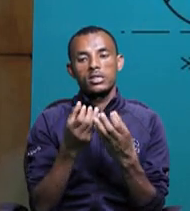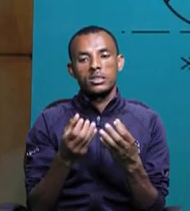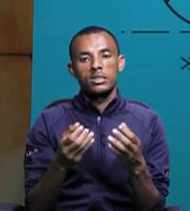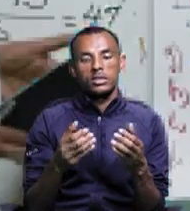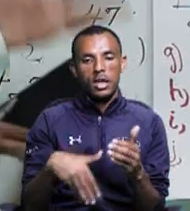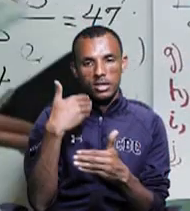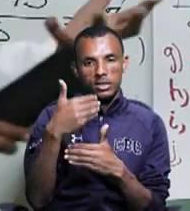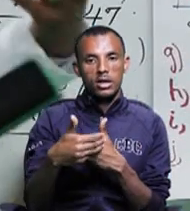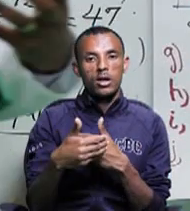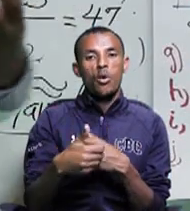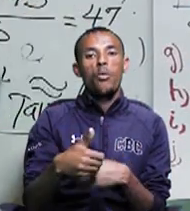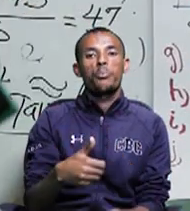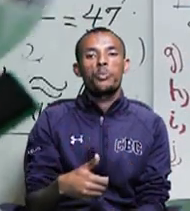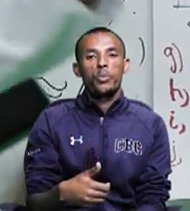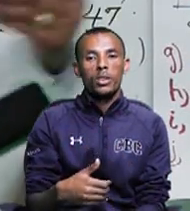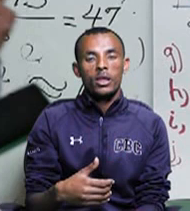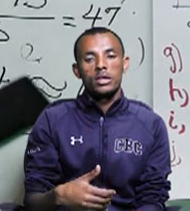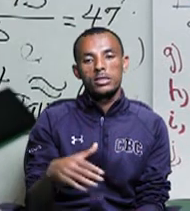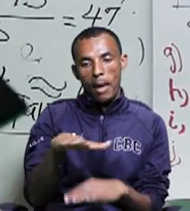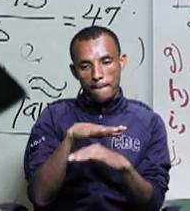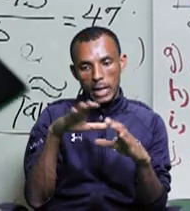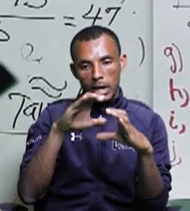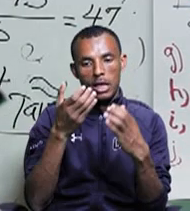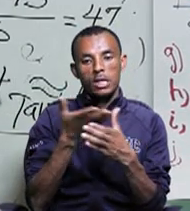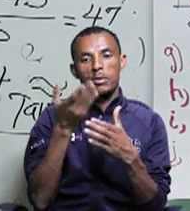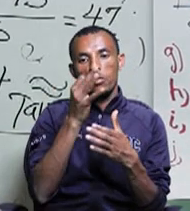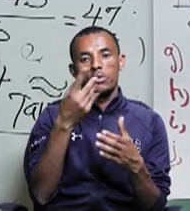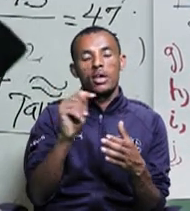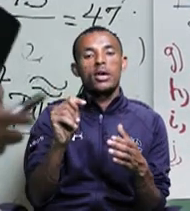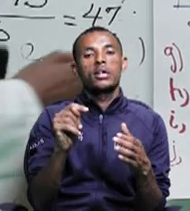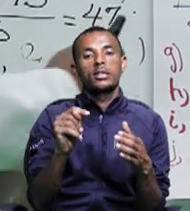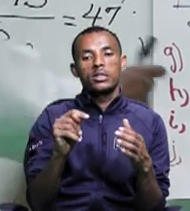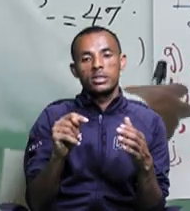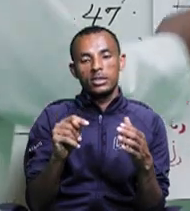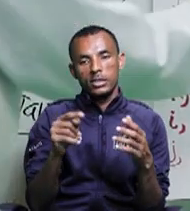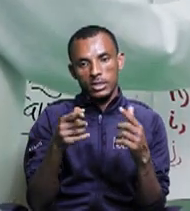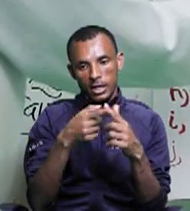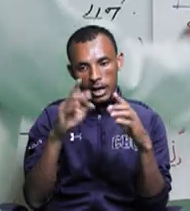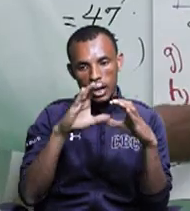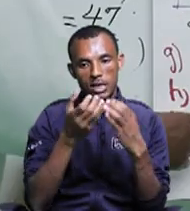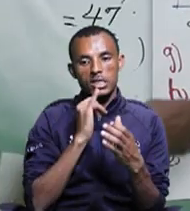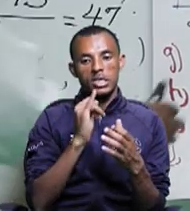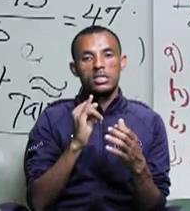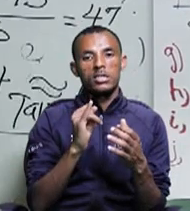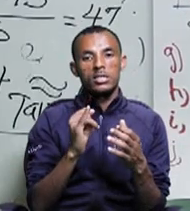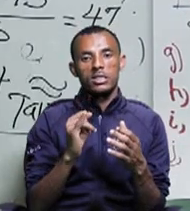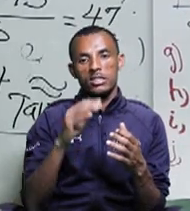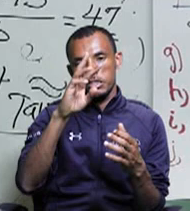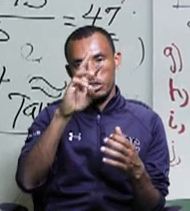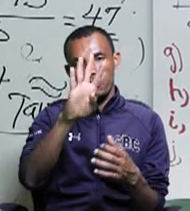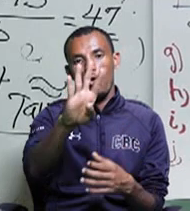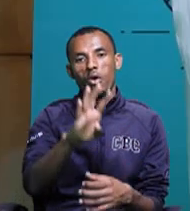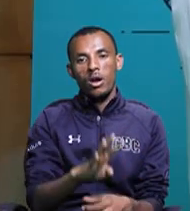asked, what is the upper class limit of the second class? The upper class limit of the second class, it was equal to